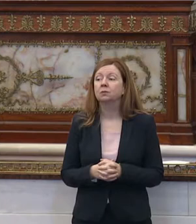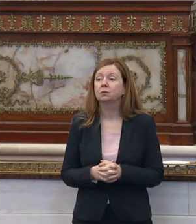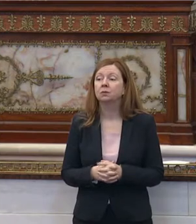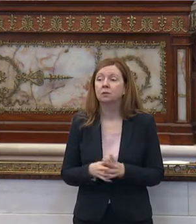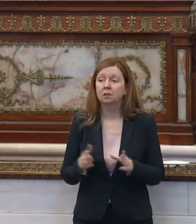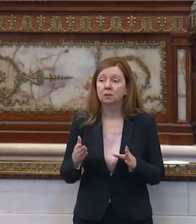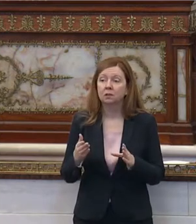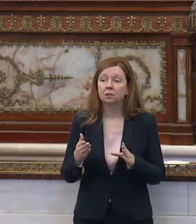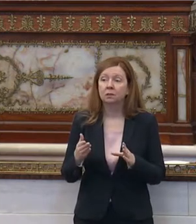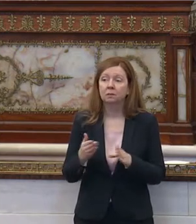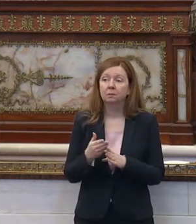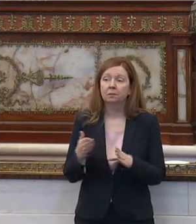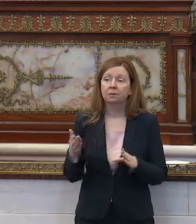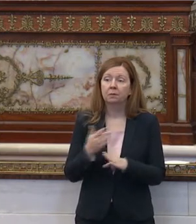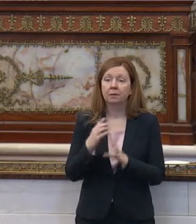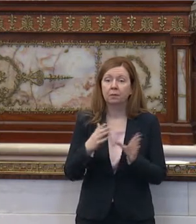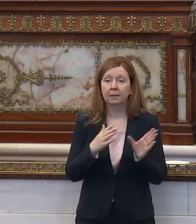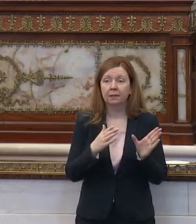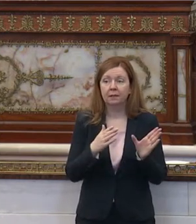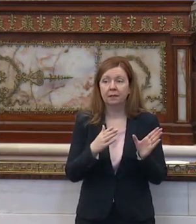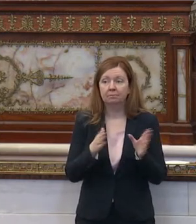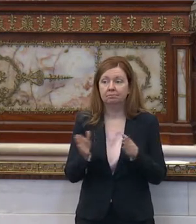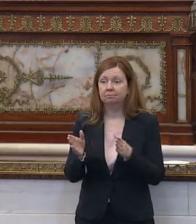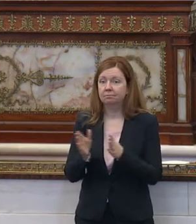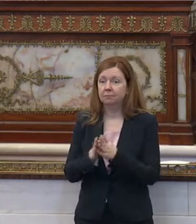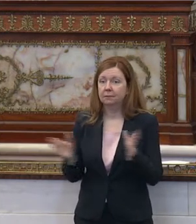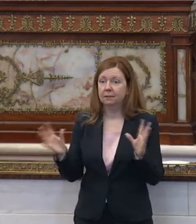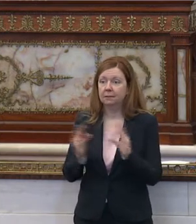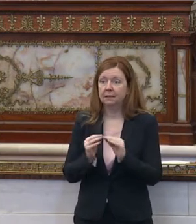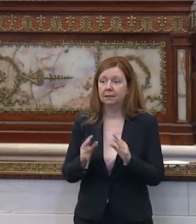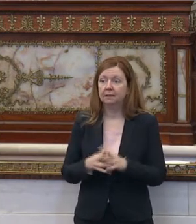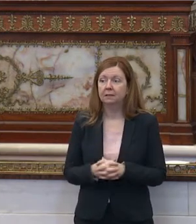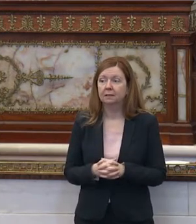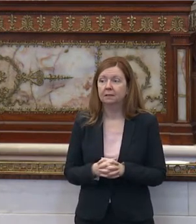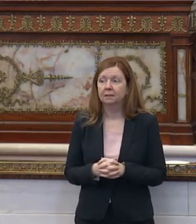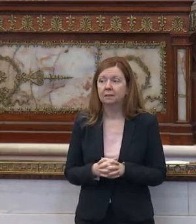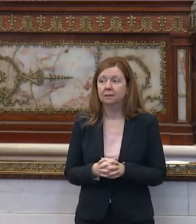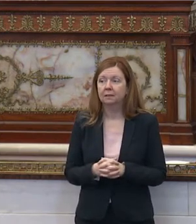Before we go into the public meeting.